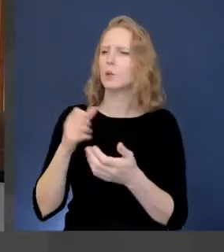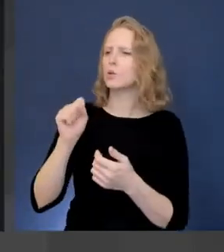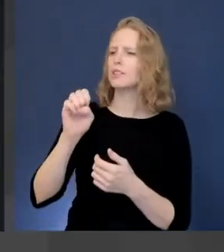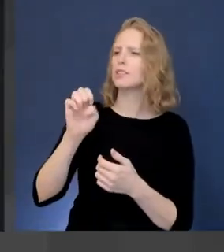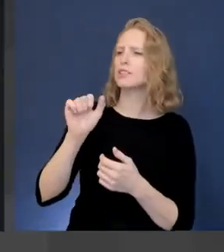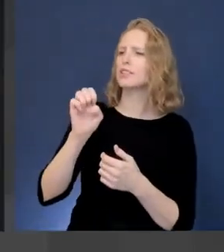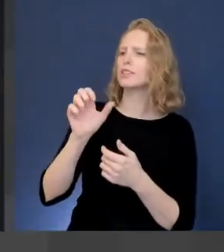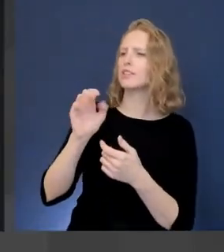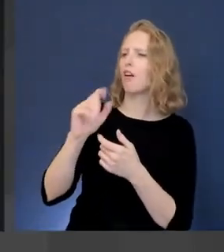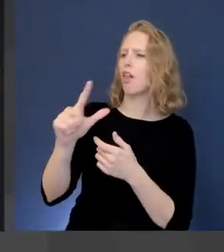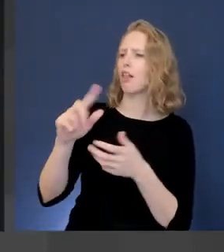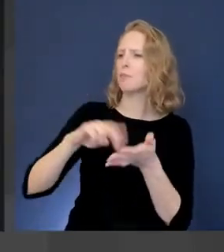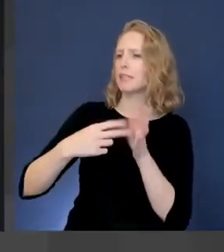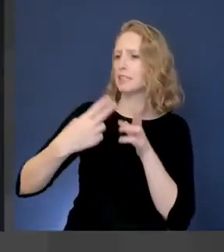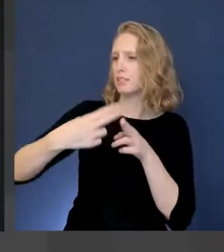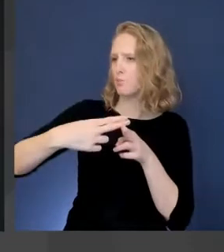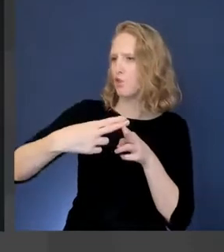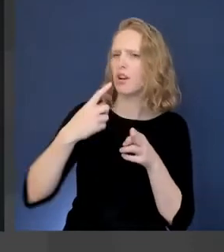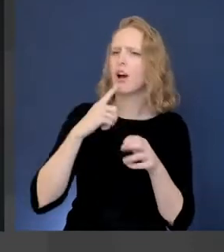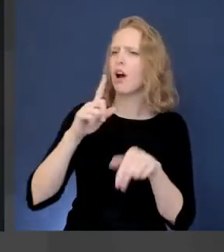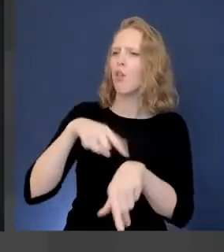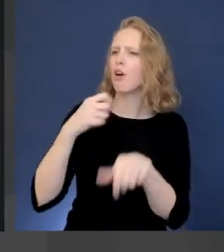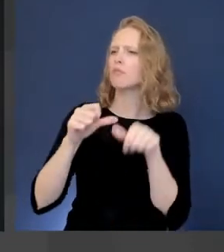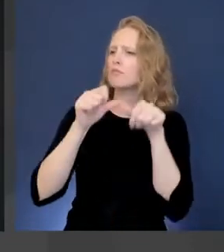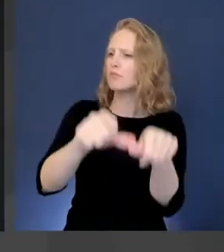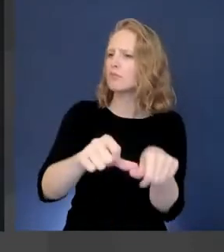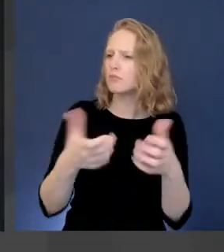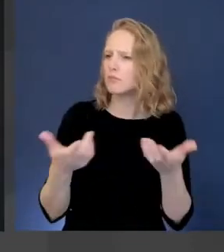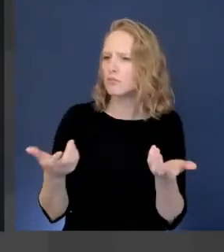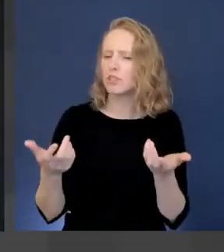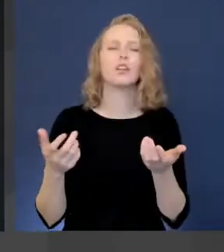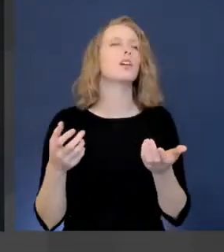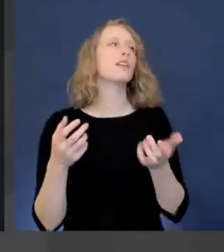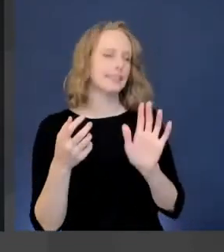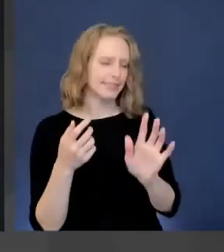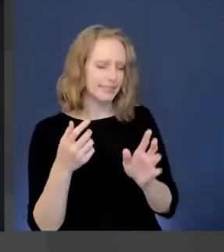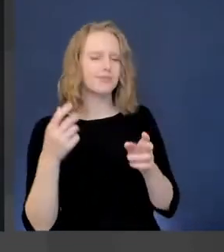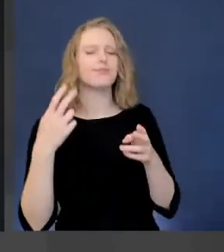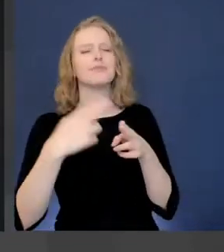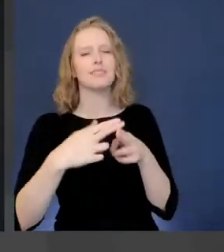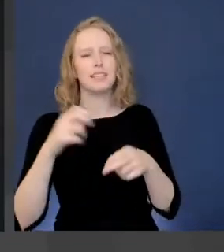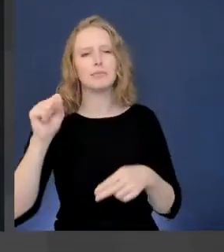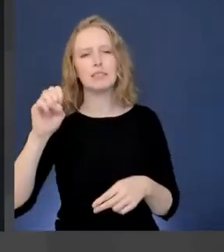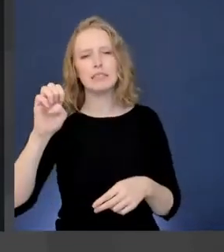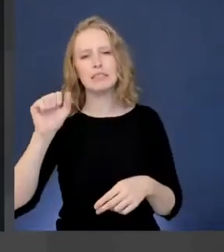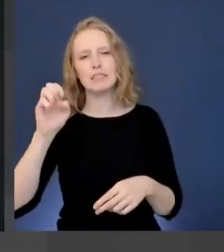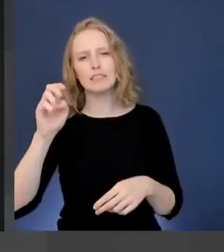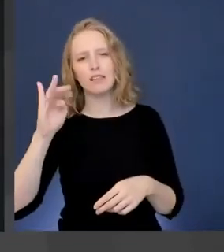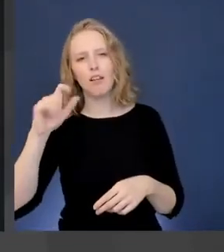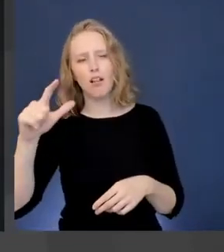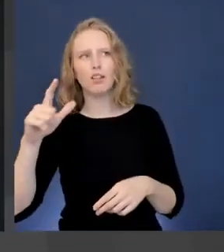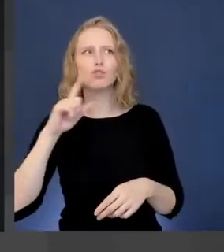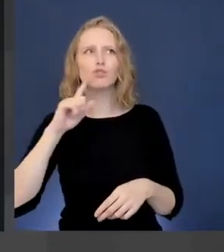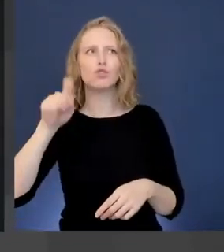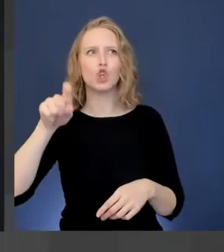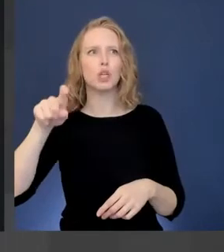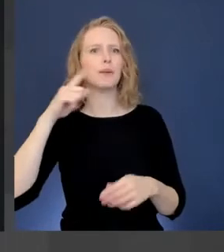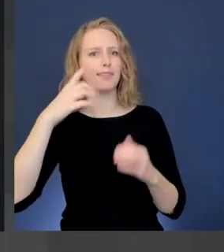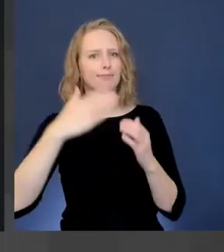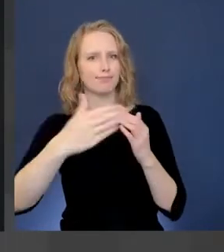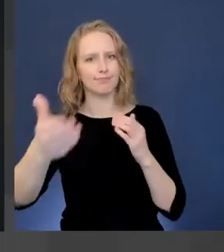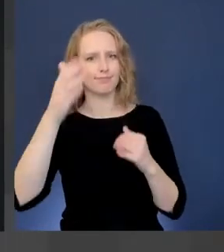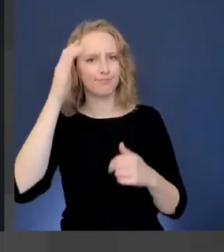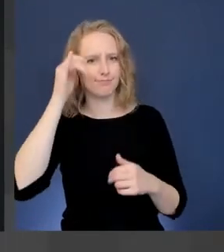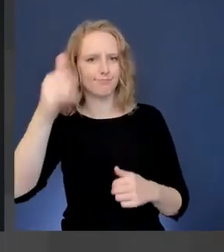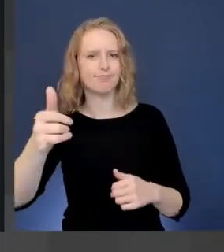Right. Seasonal adventures, although the name is seasonal, will be infinite technically. Okay. So, for instance, say we